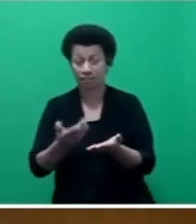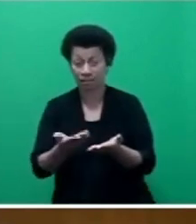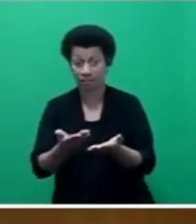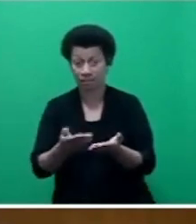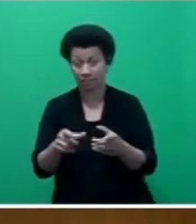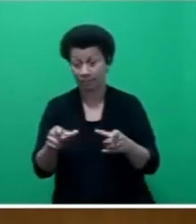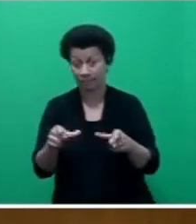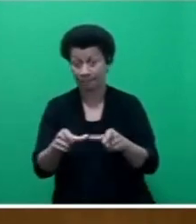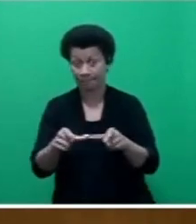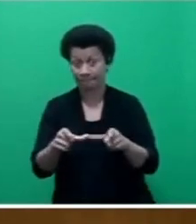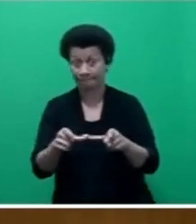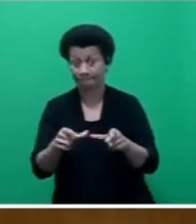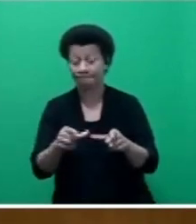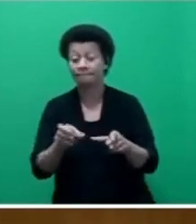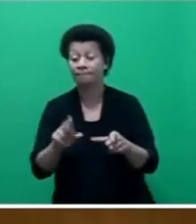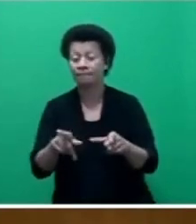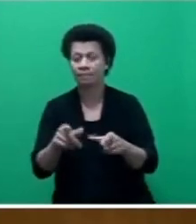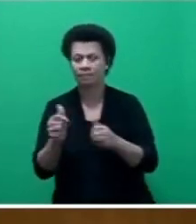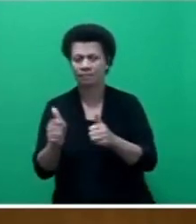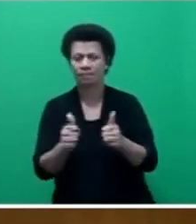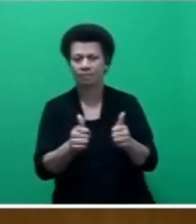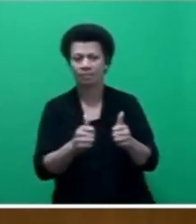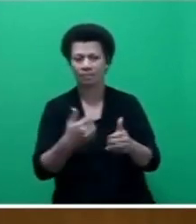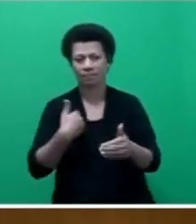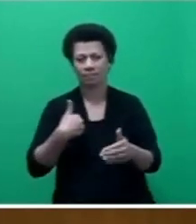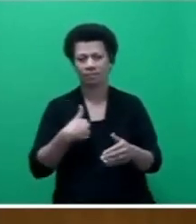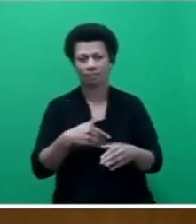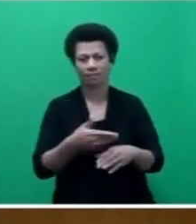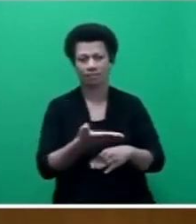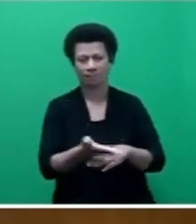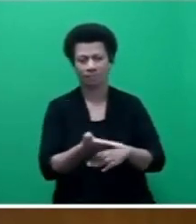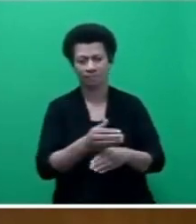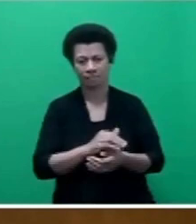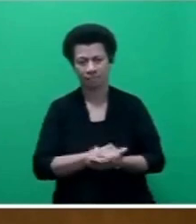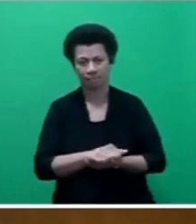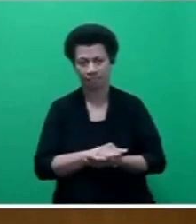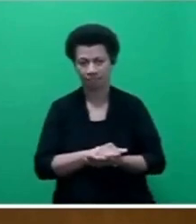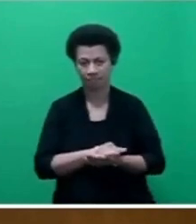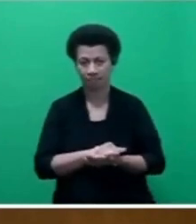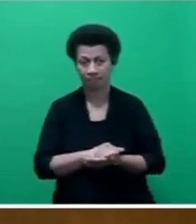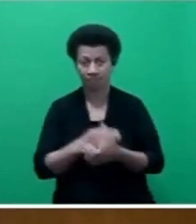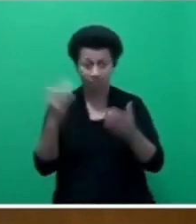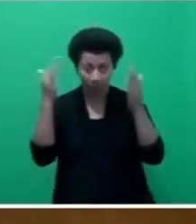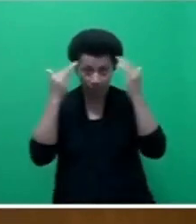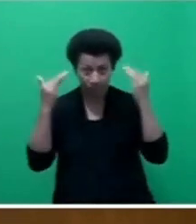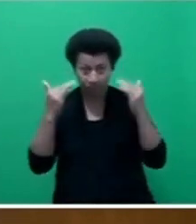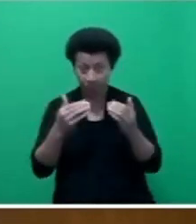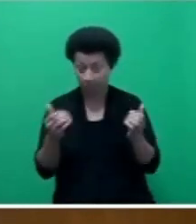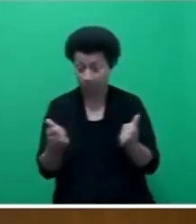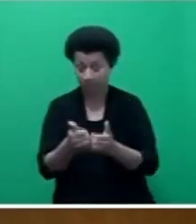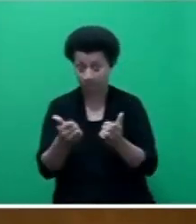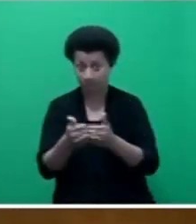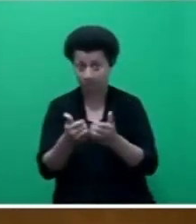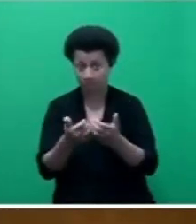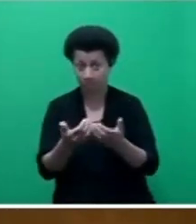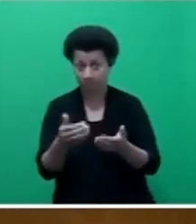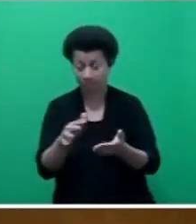these arrangements. Mr. Speaker, in many cases, the initial